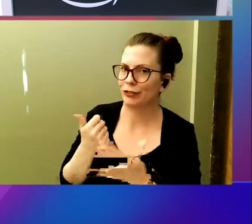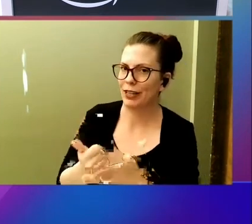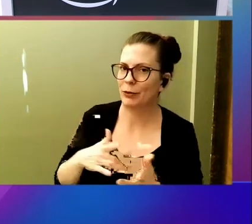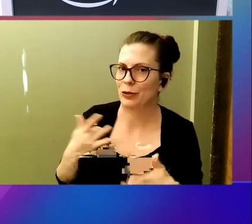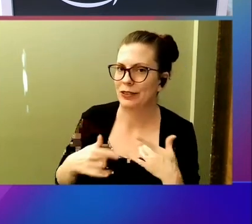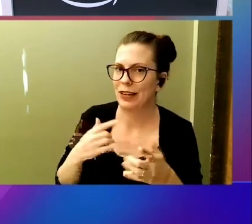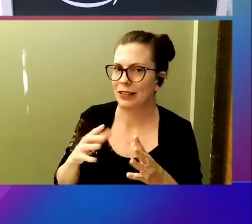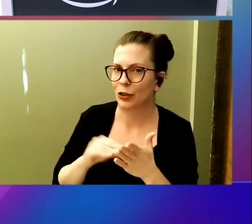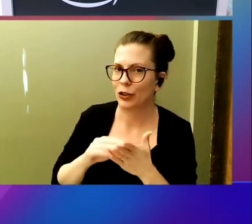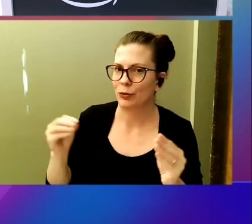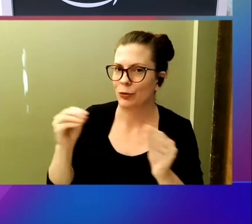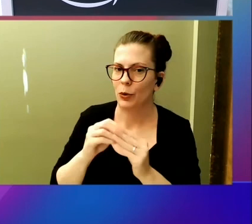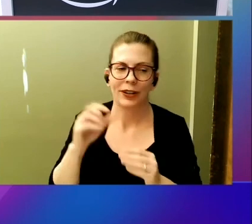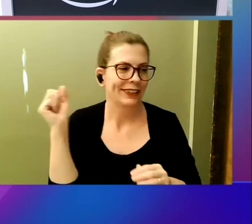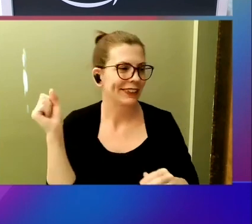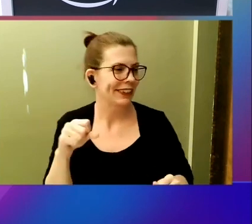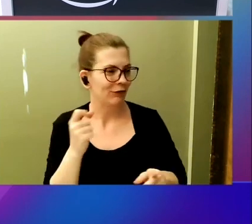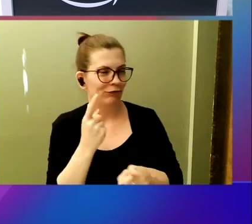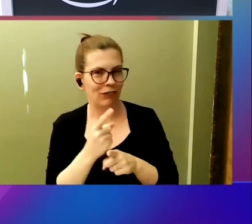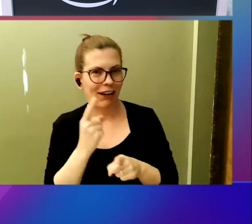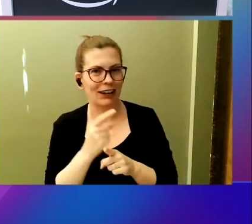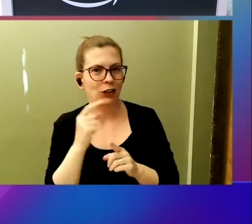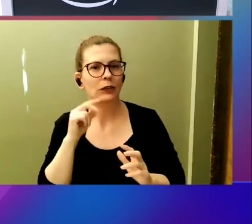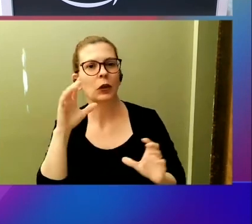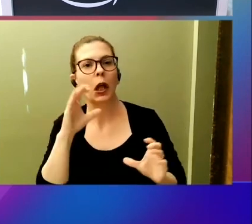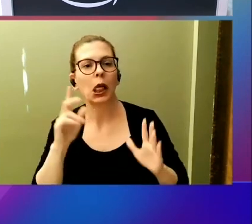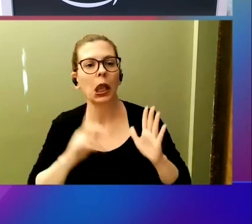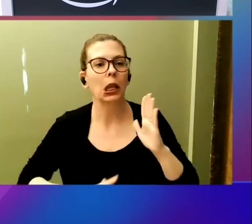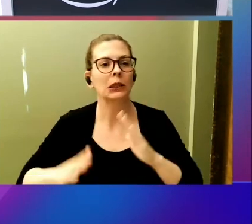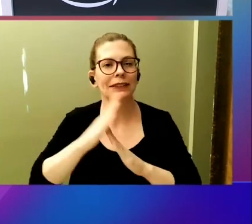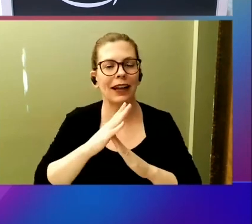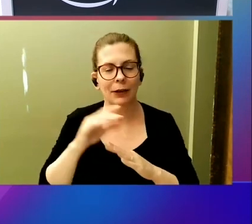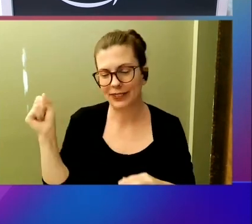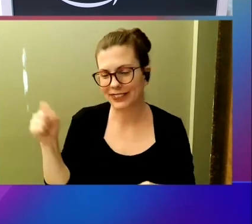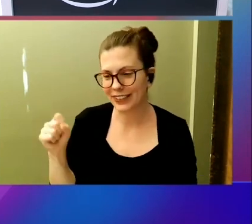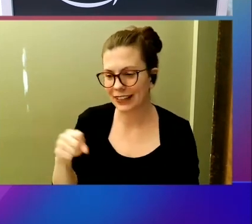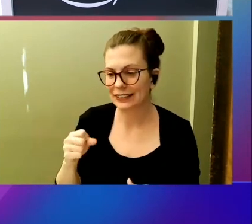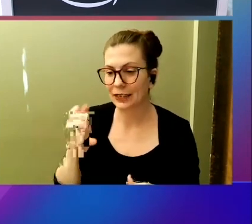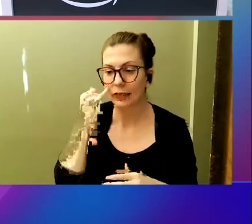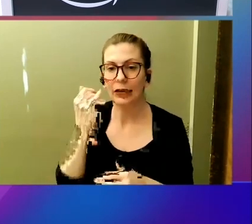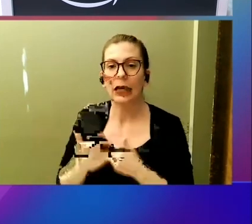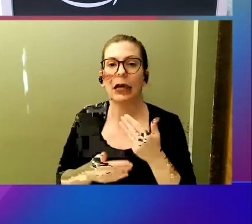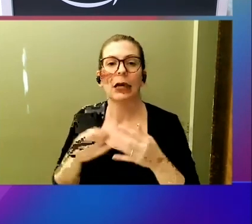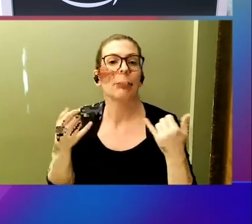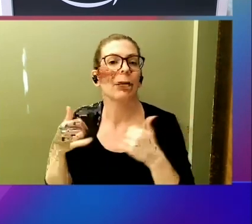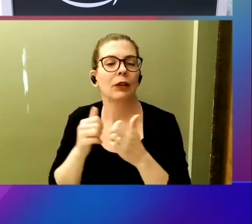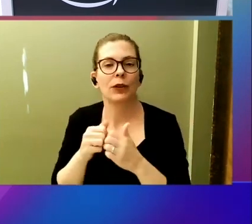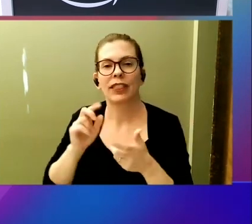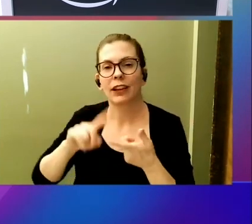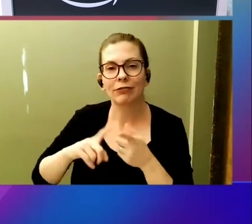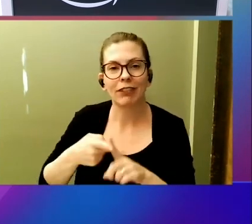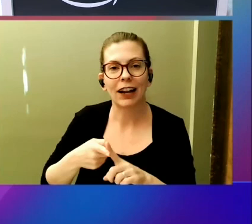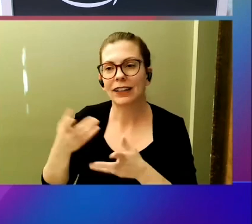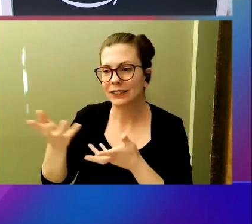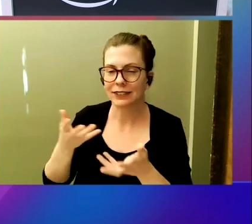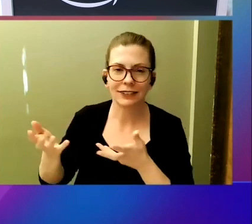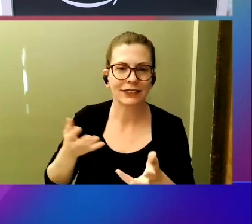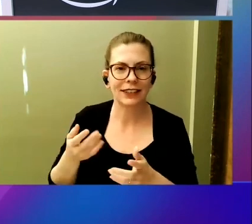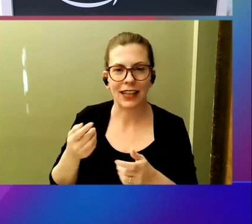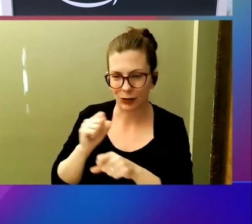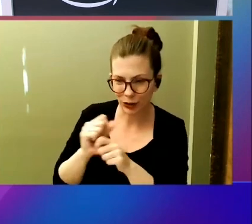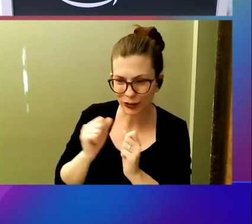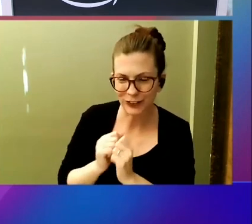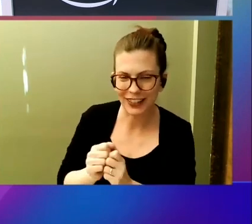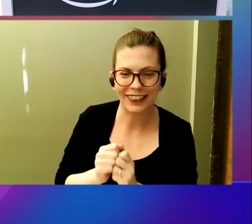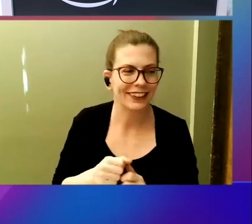to the top, right? Exactly, especially if they go like play with their friends and work together. So this is a profile